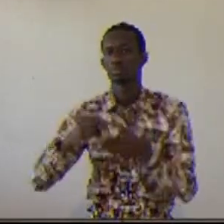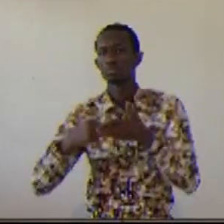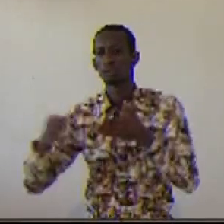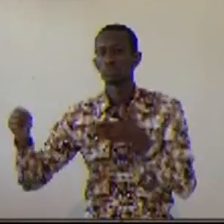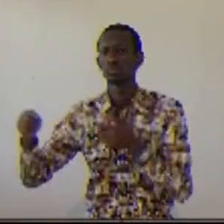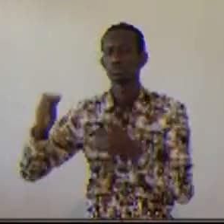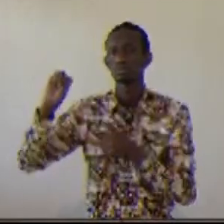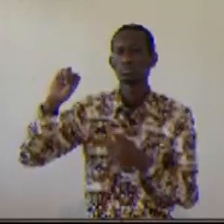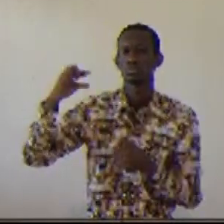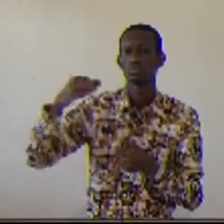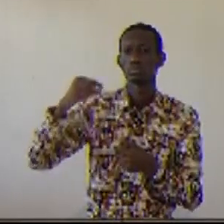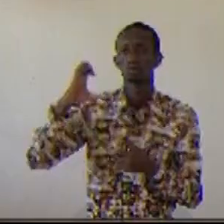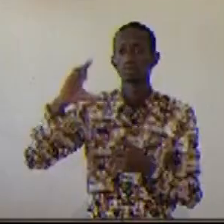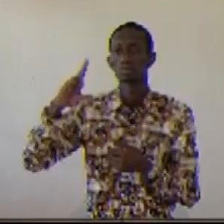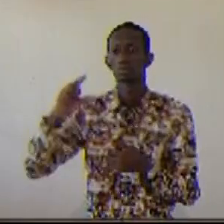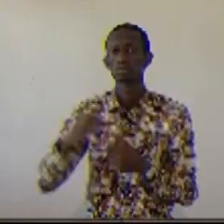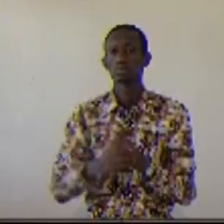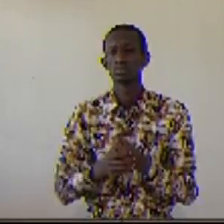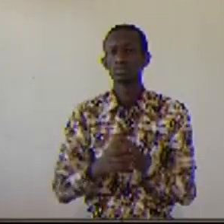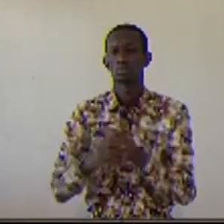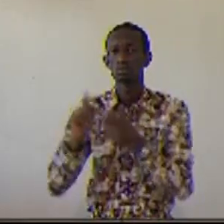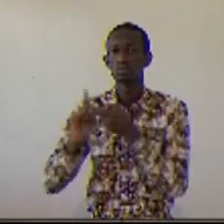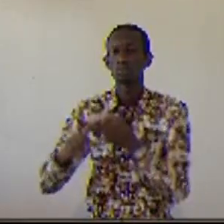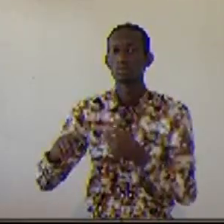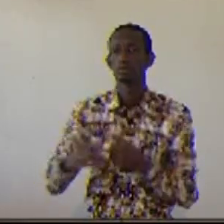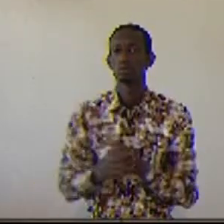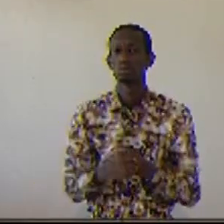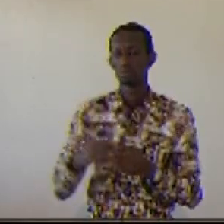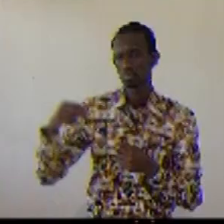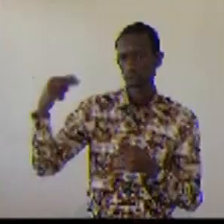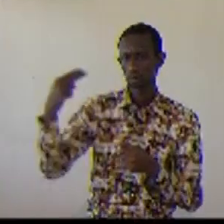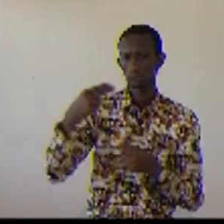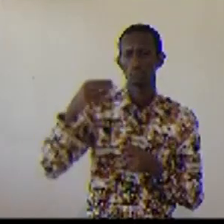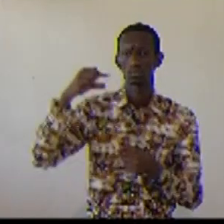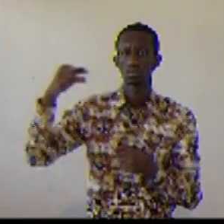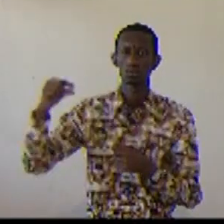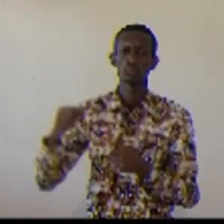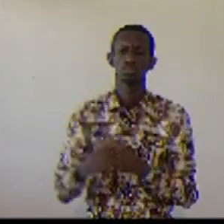plus the hydrogen gas. So that is the reaction, balanced